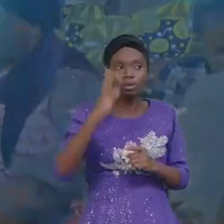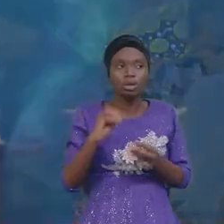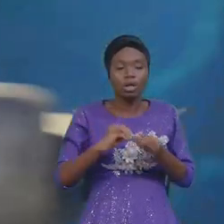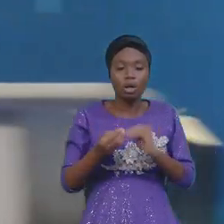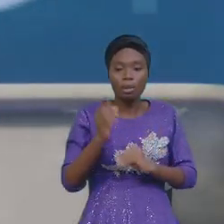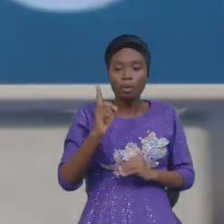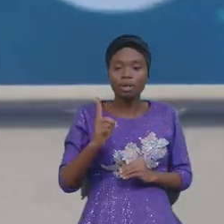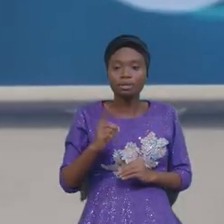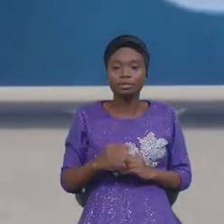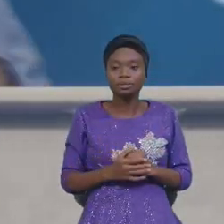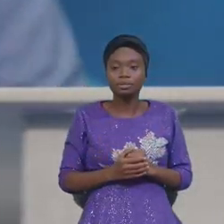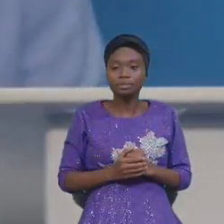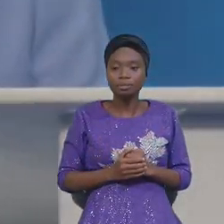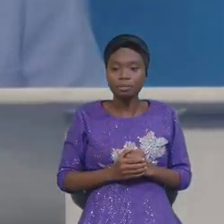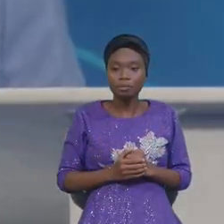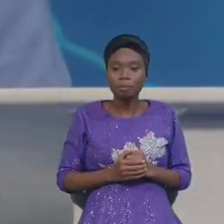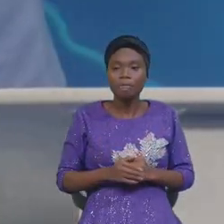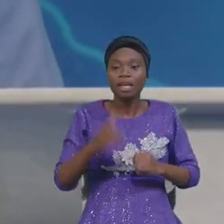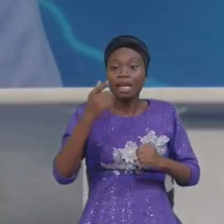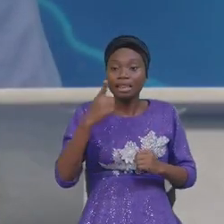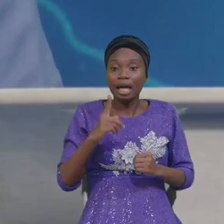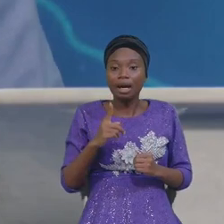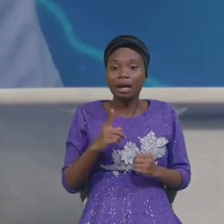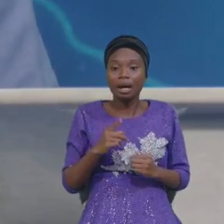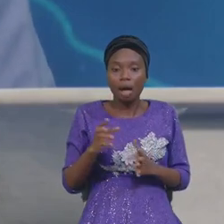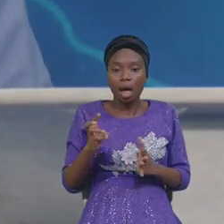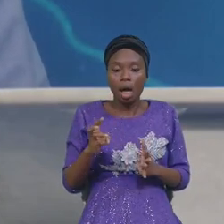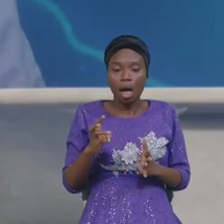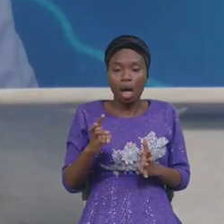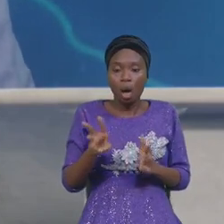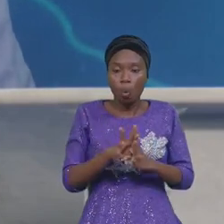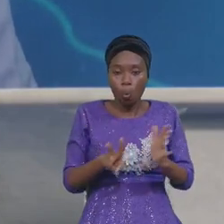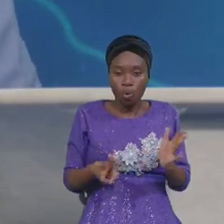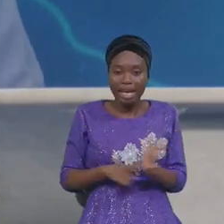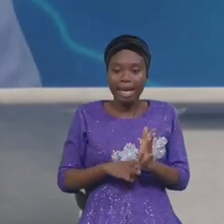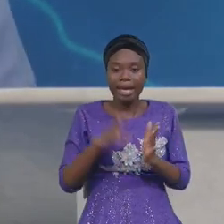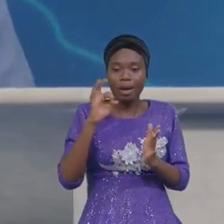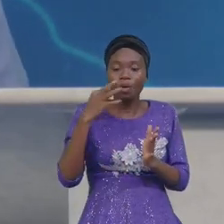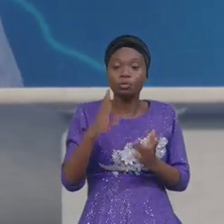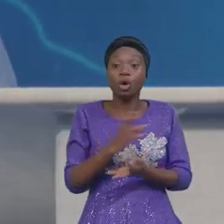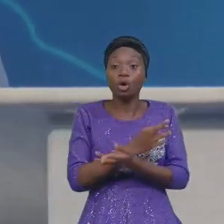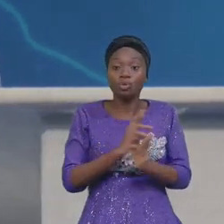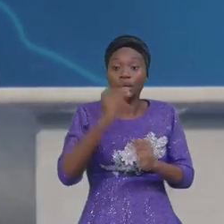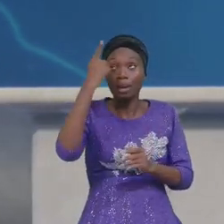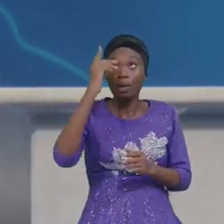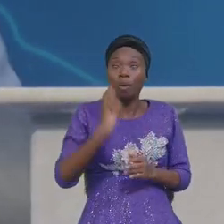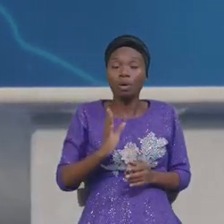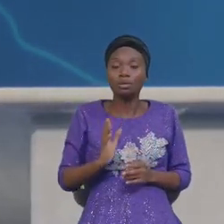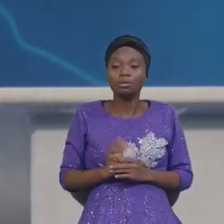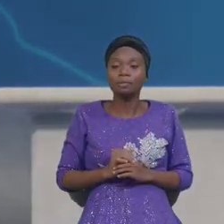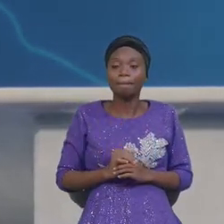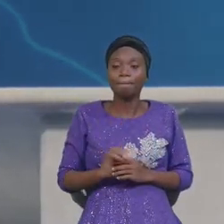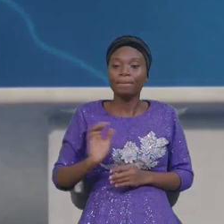Number one is the will of the redeeming God,